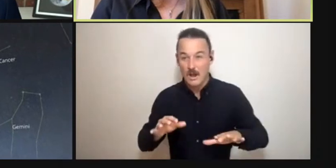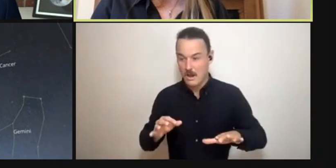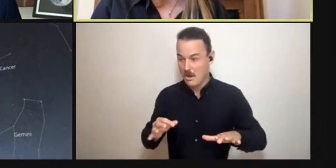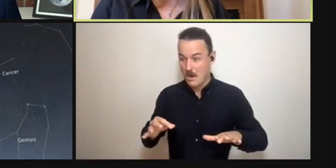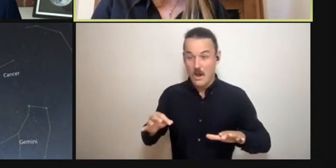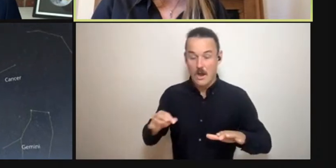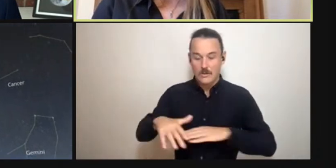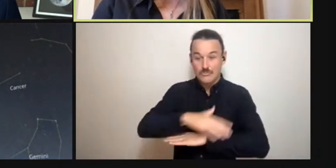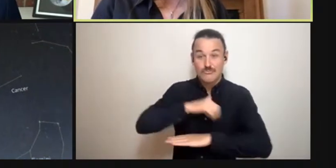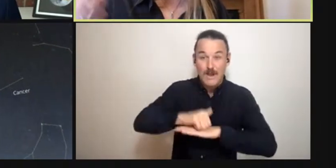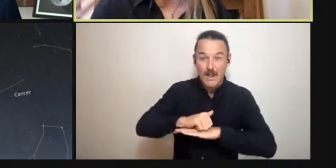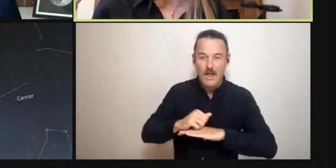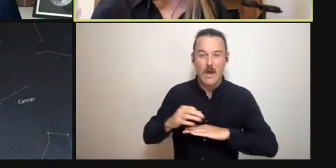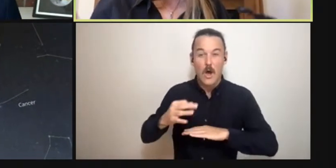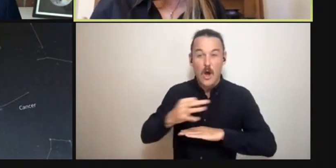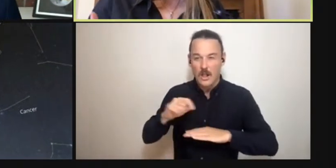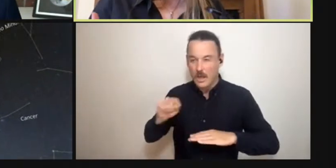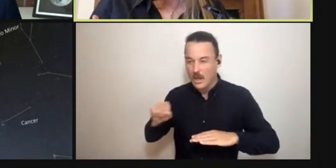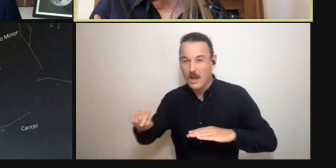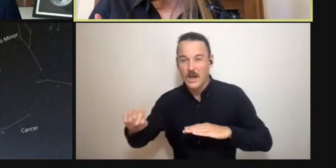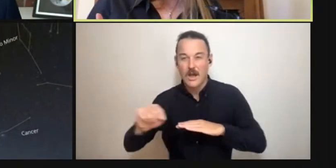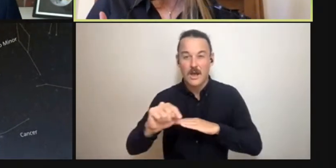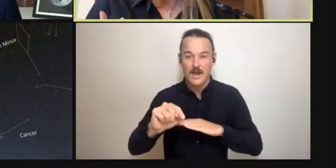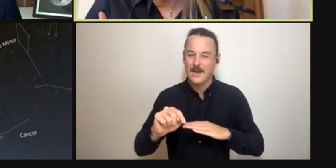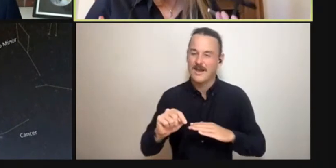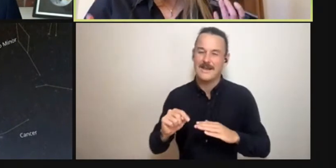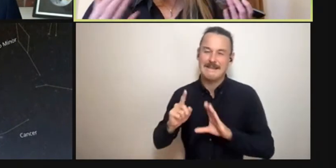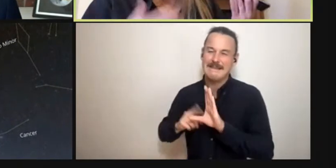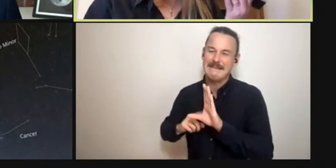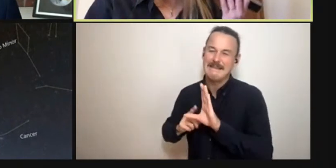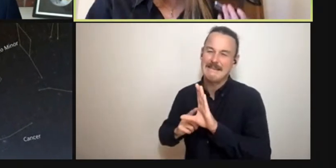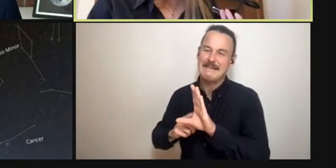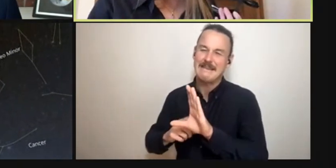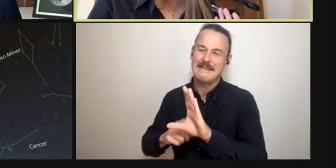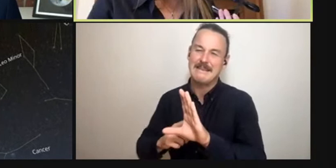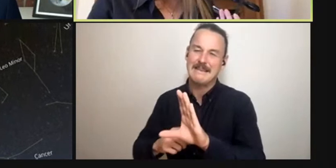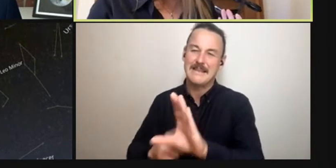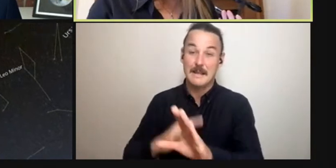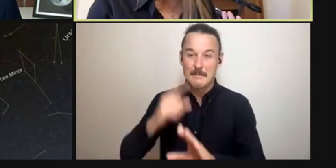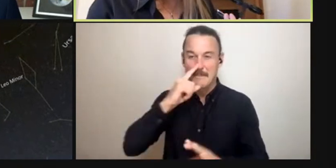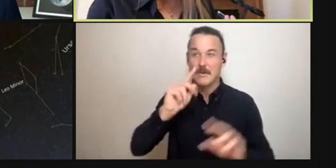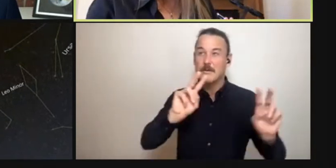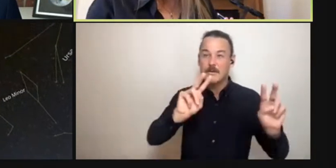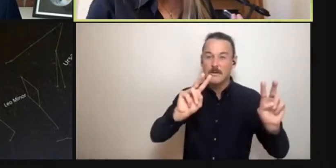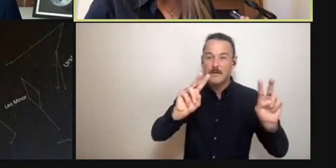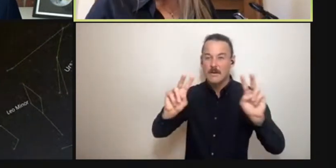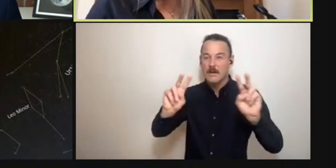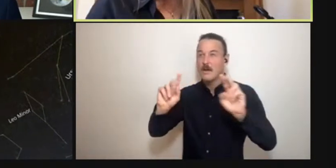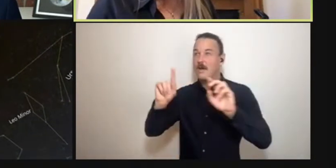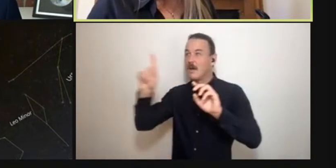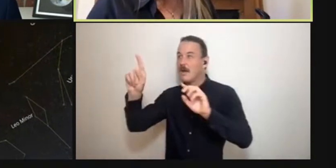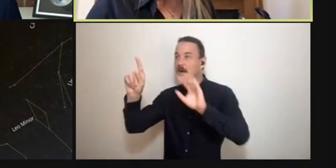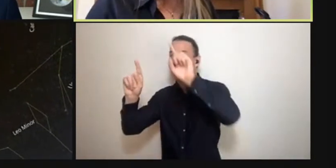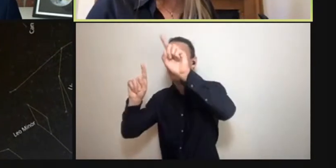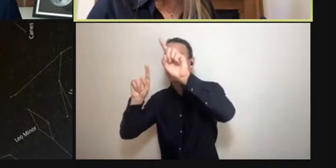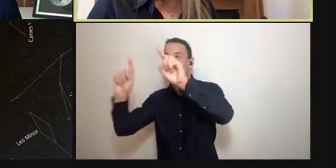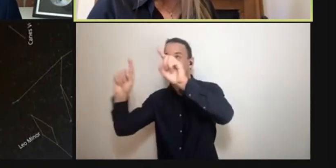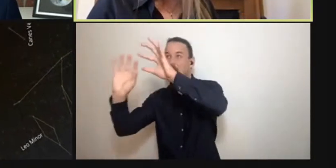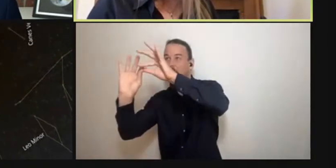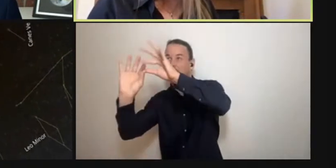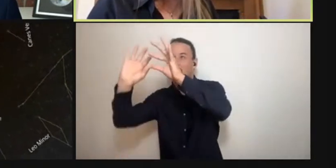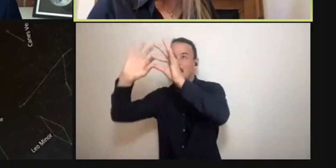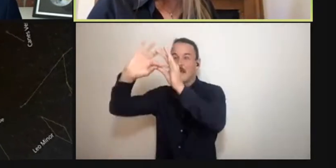have looked up to map out the stars, to link them to the processes that helped their way of life, whether it